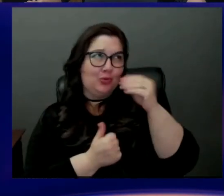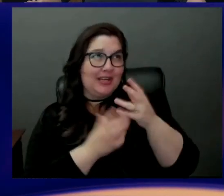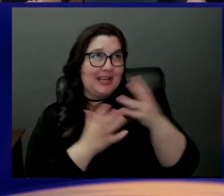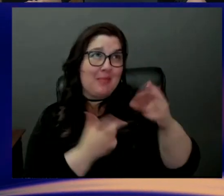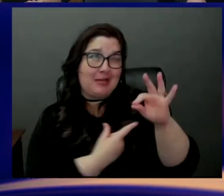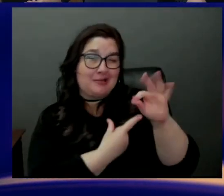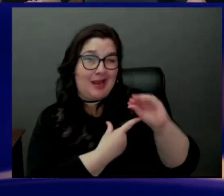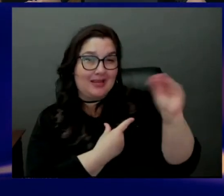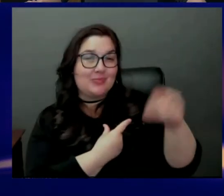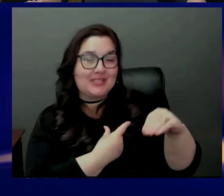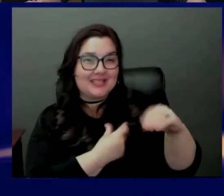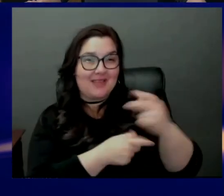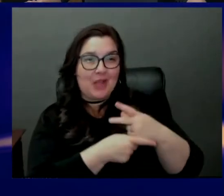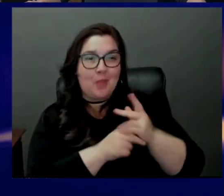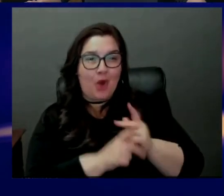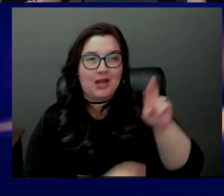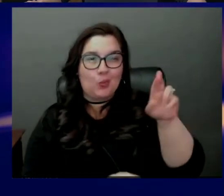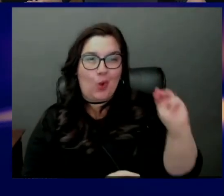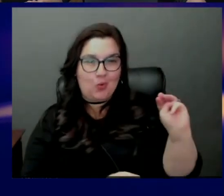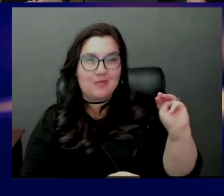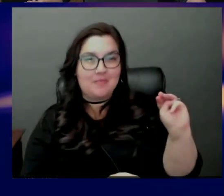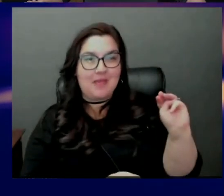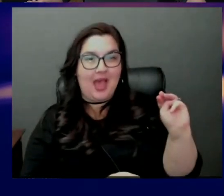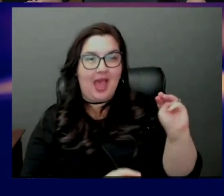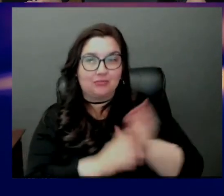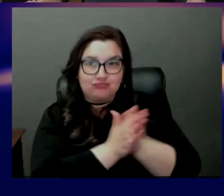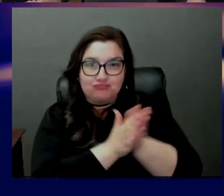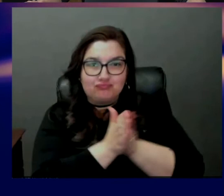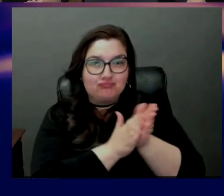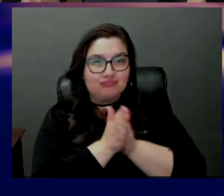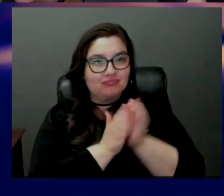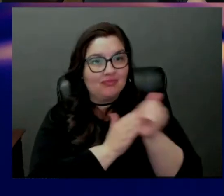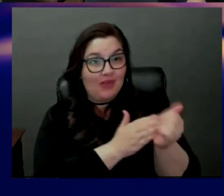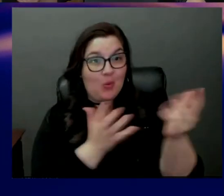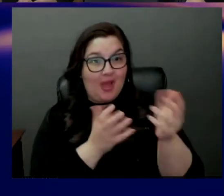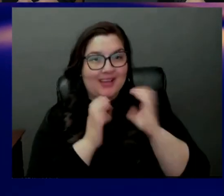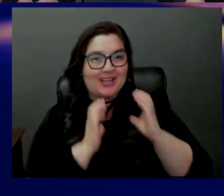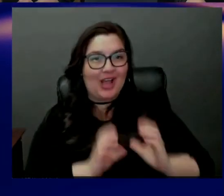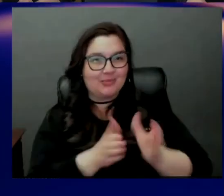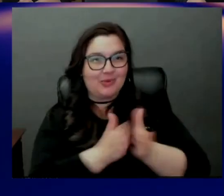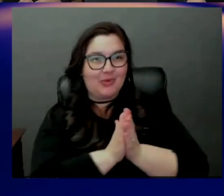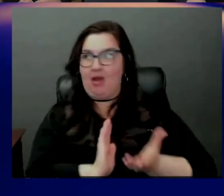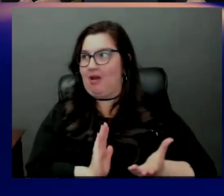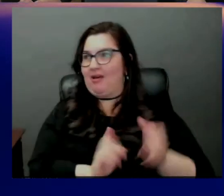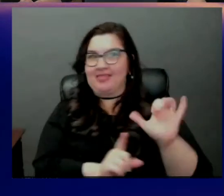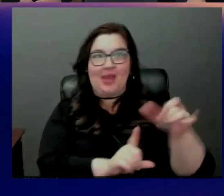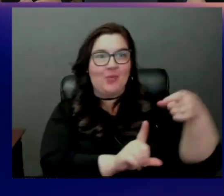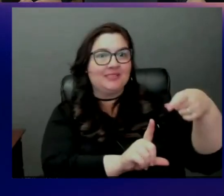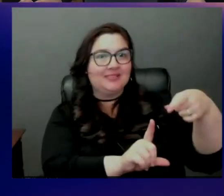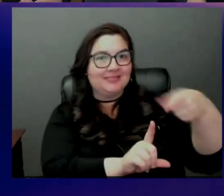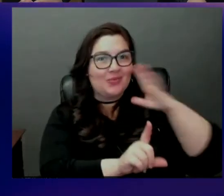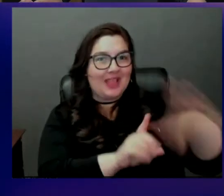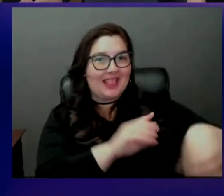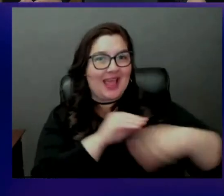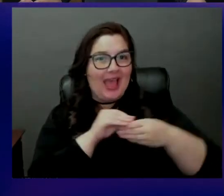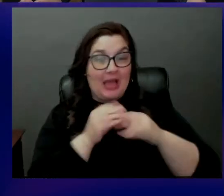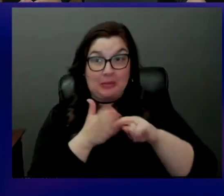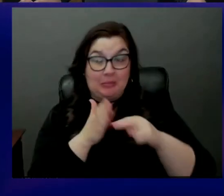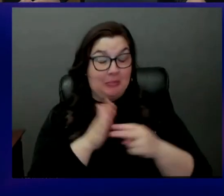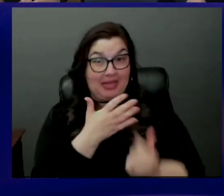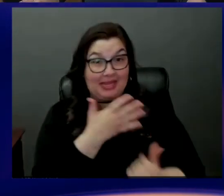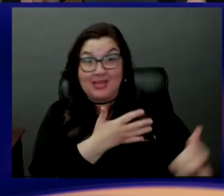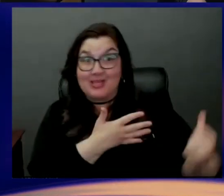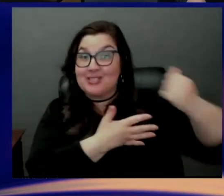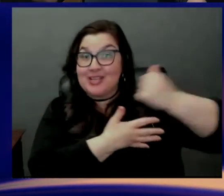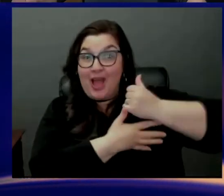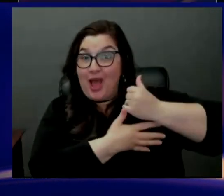of our product roadmap is driven from customer requests. We've got one. Yes, we've got one right there. You go. We'll add that. I can't say it'll go to the top of our backlog.